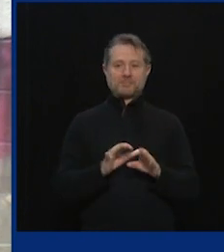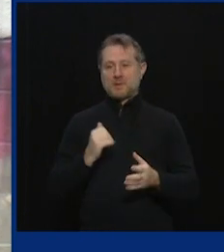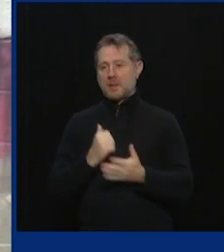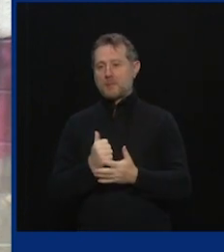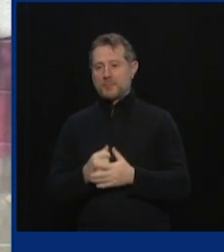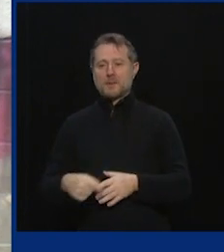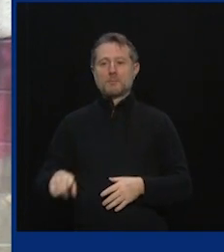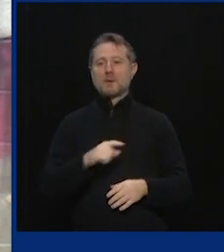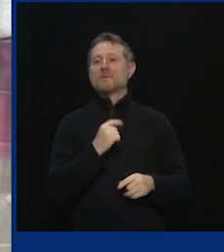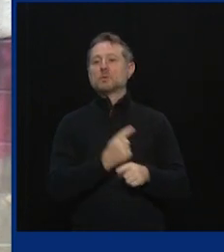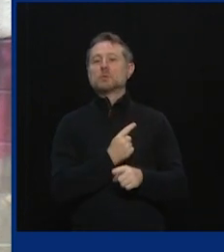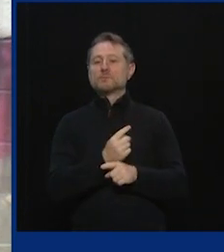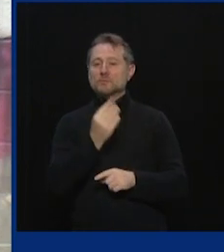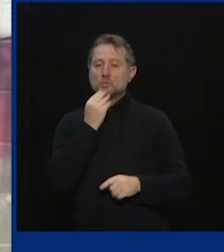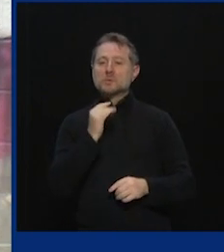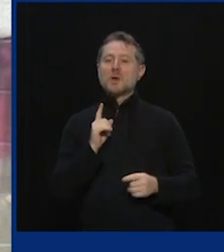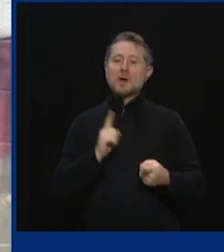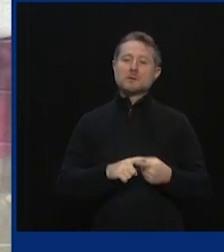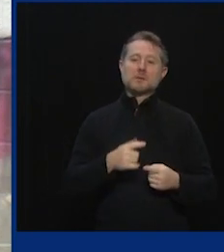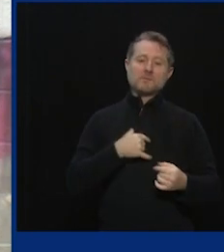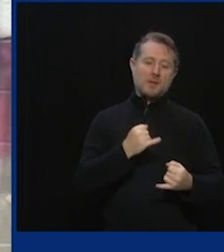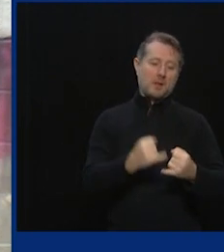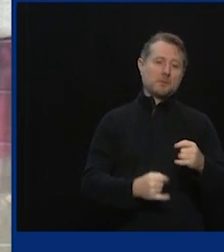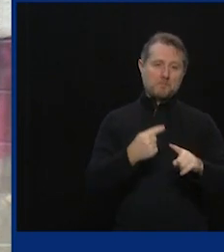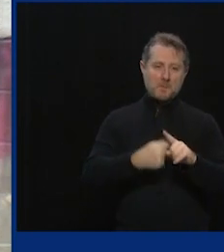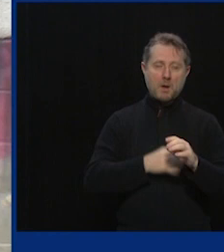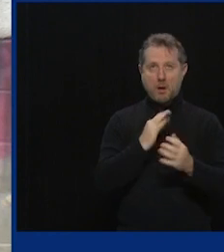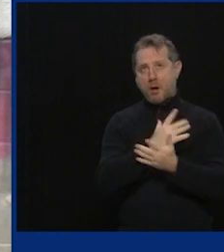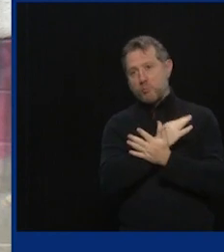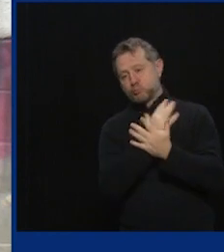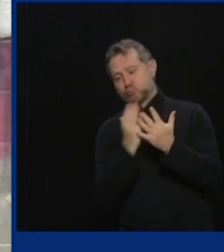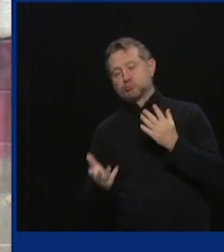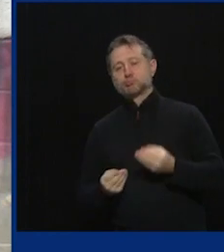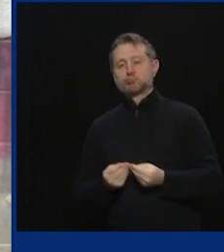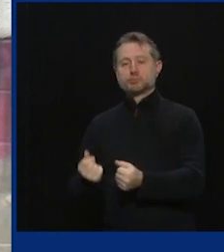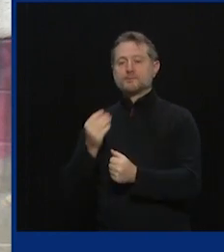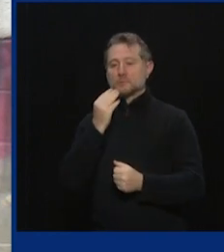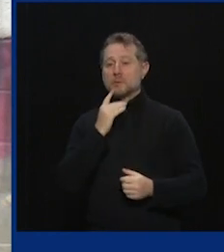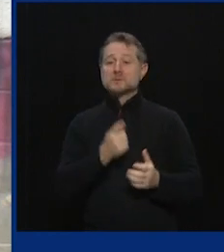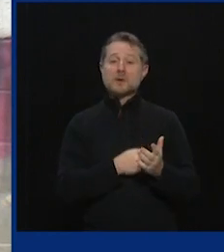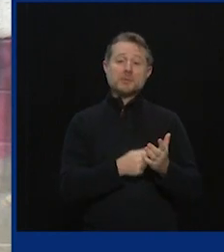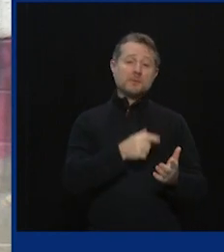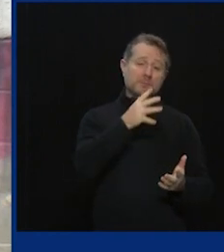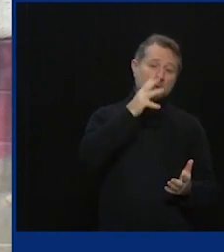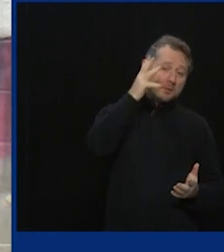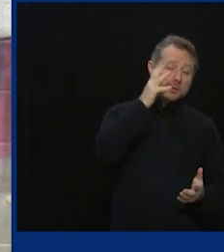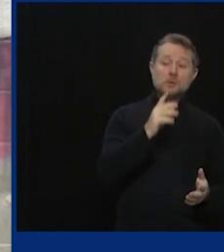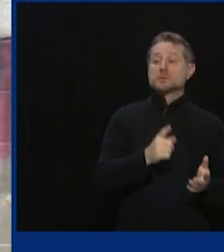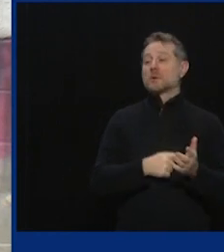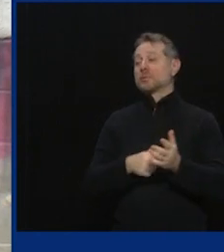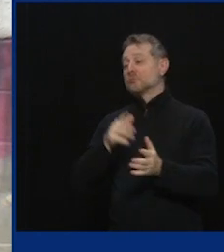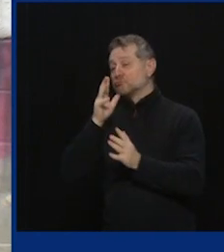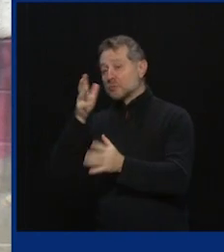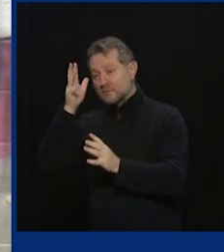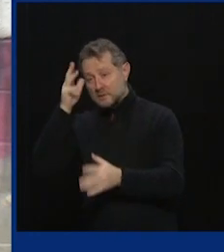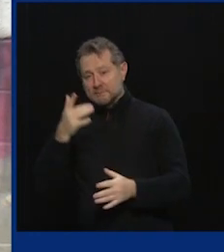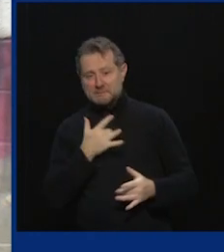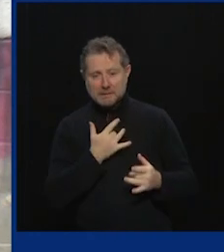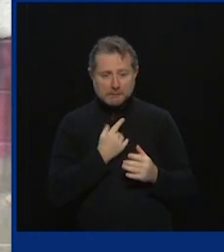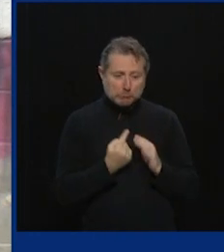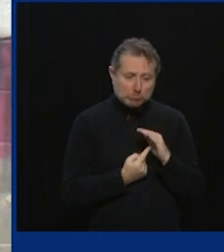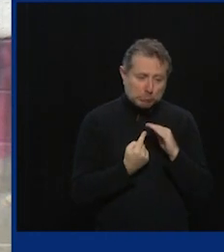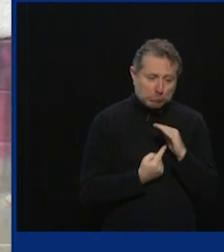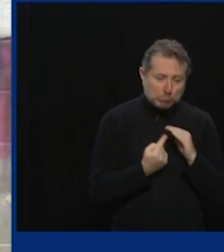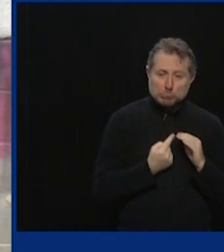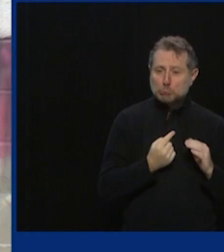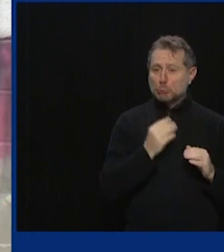month. We also know that sometimes our parents or our grandparents who might be shut in, and we have to make sure